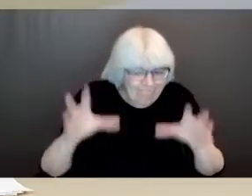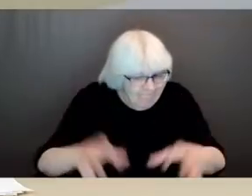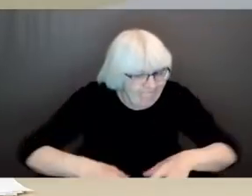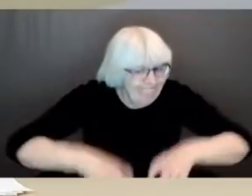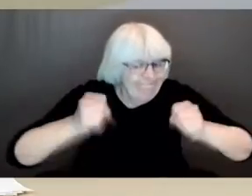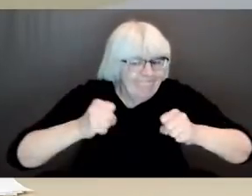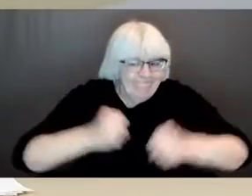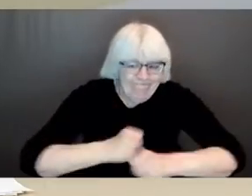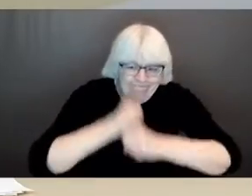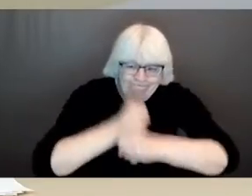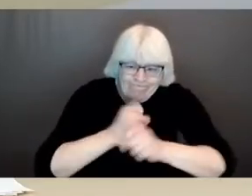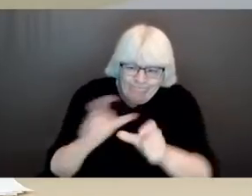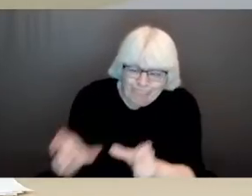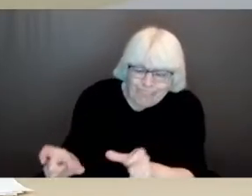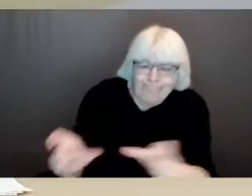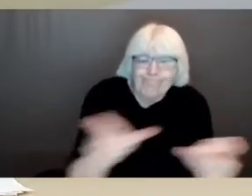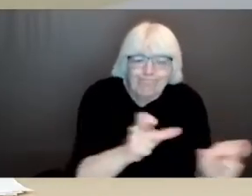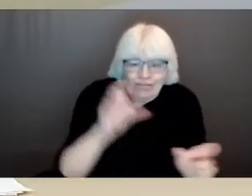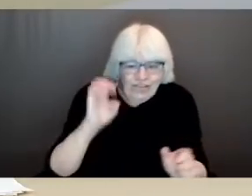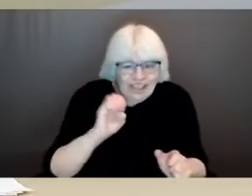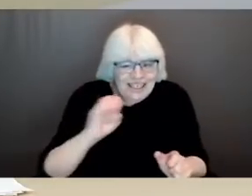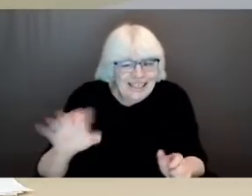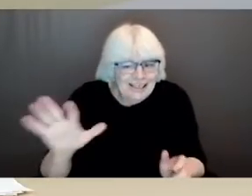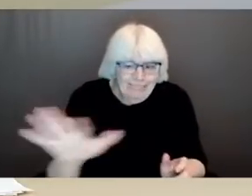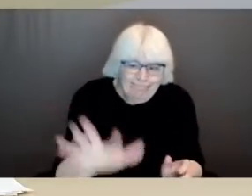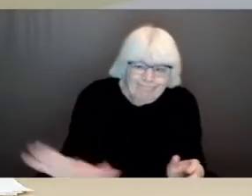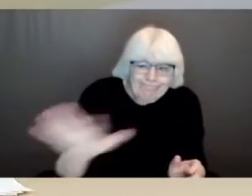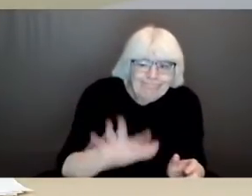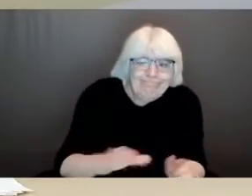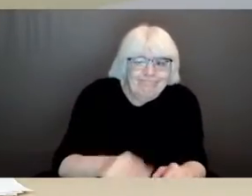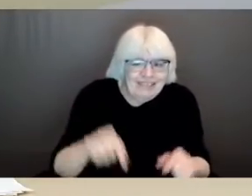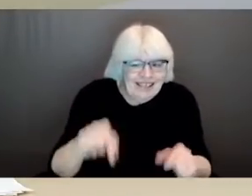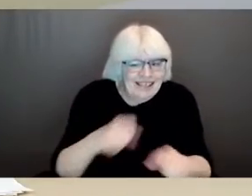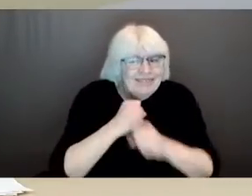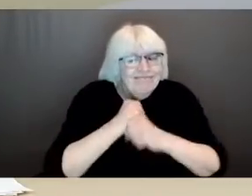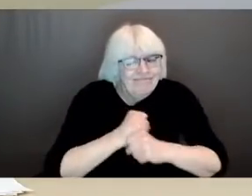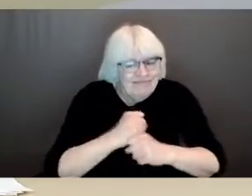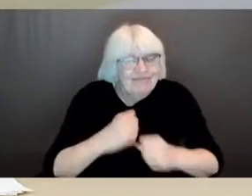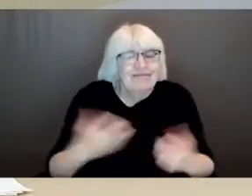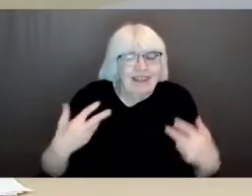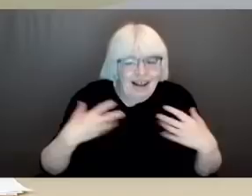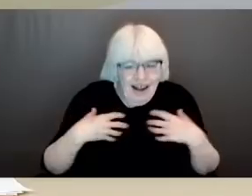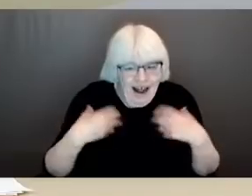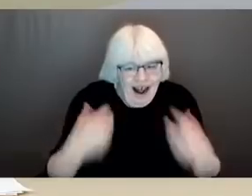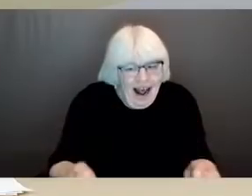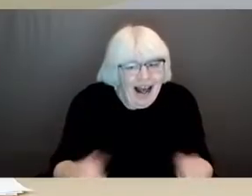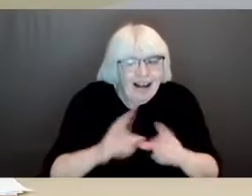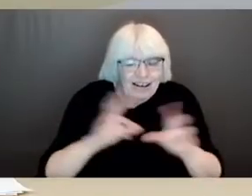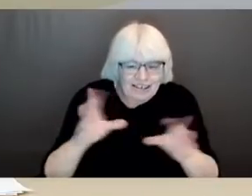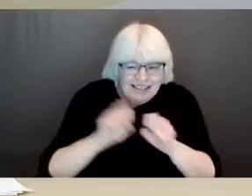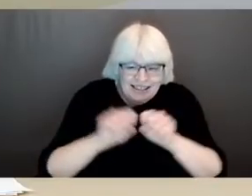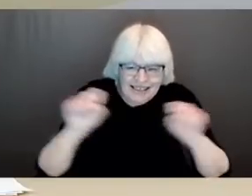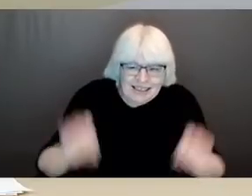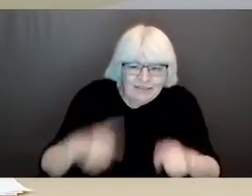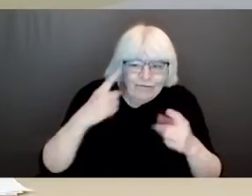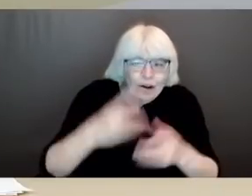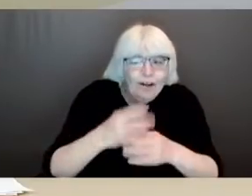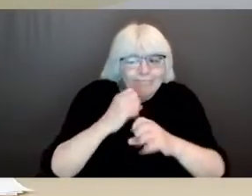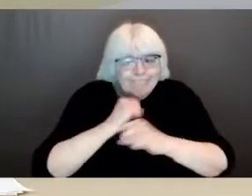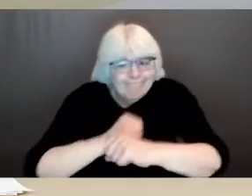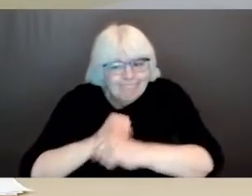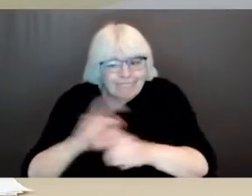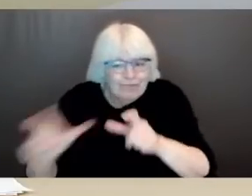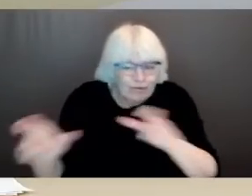remain focused on protecting our healthcare system so that services are there for islanders when they need elective procedures as well as emergency, critical,